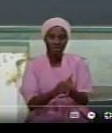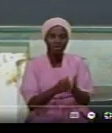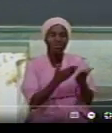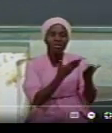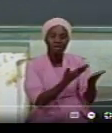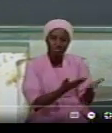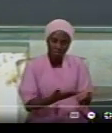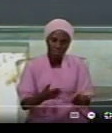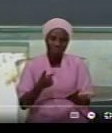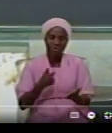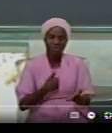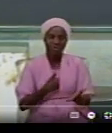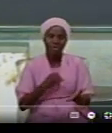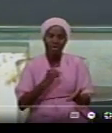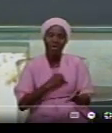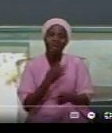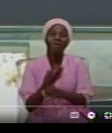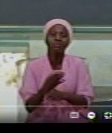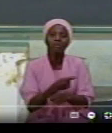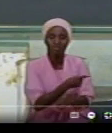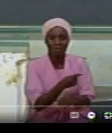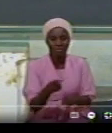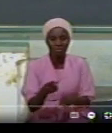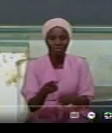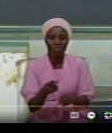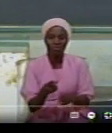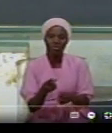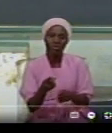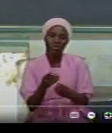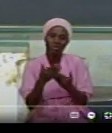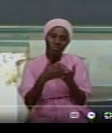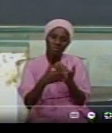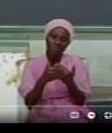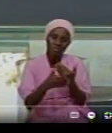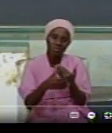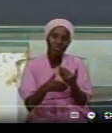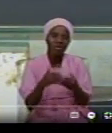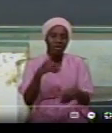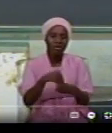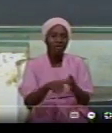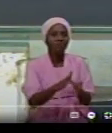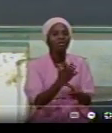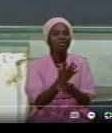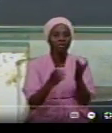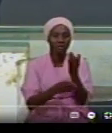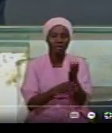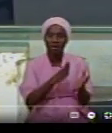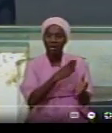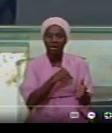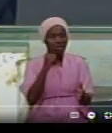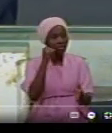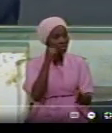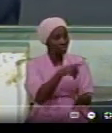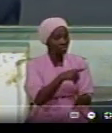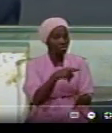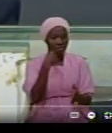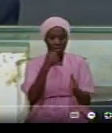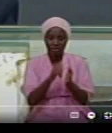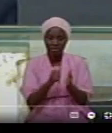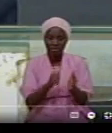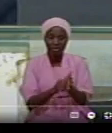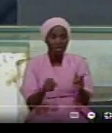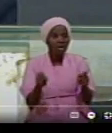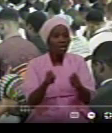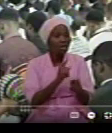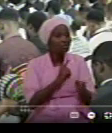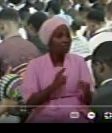of bread in thine hand. And she said, as the Lord thy God liveth, I have